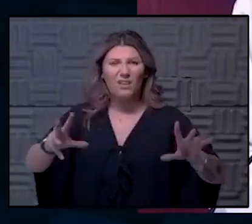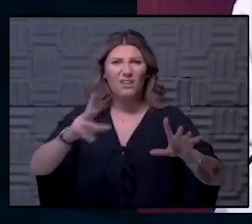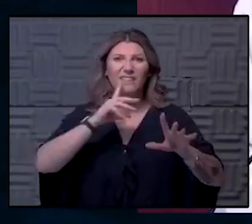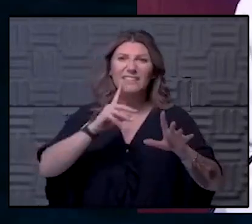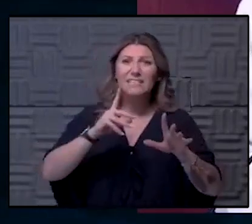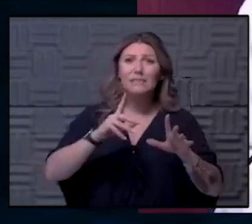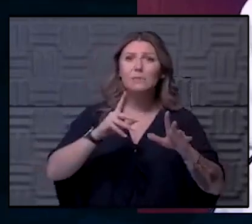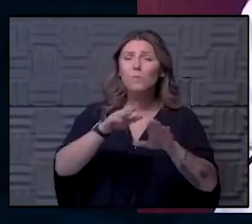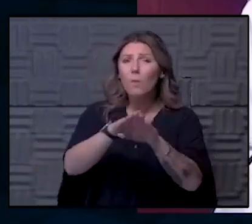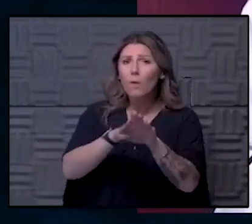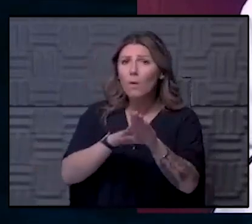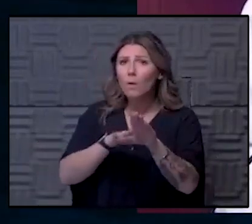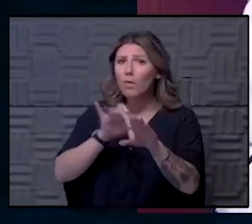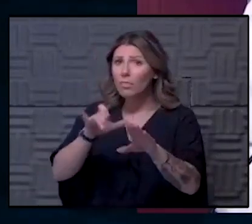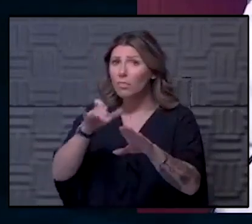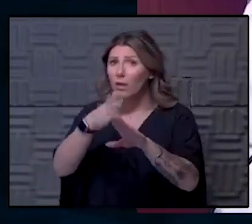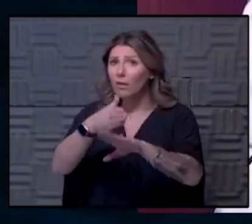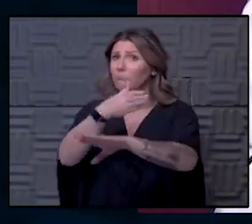do you think?